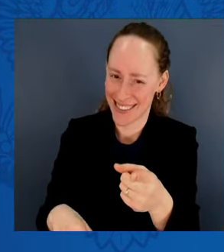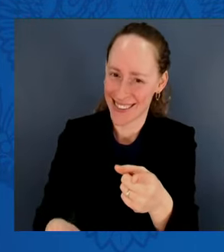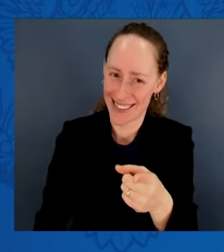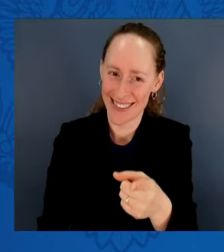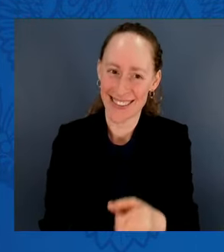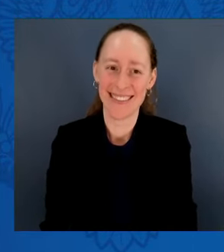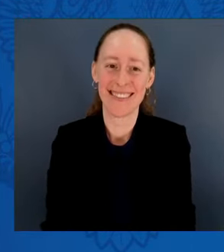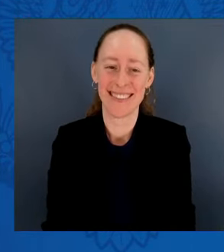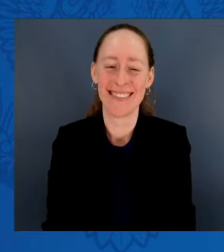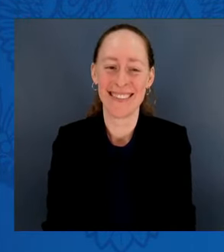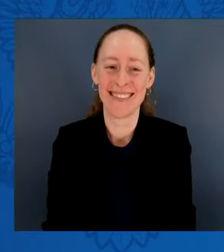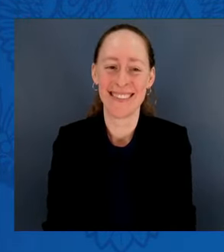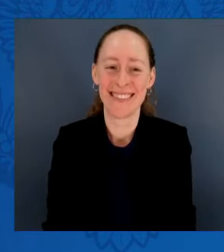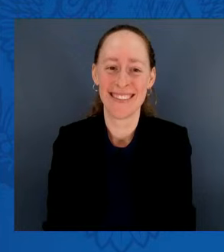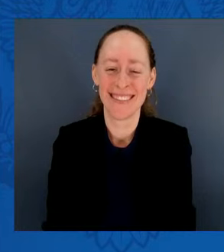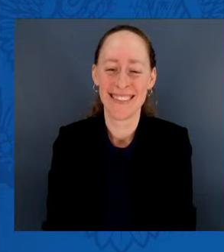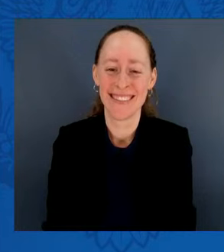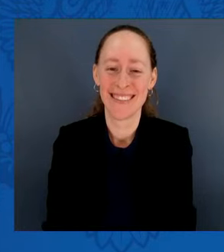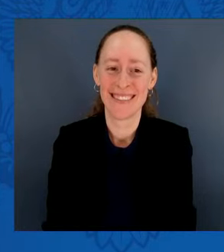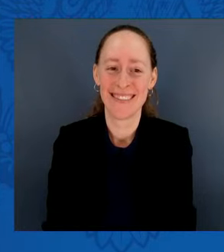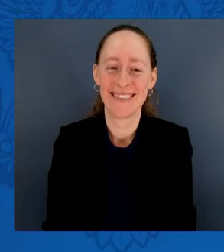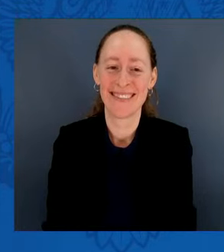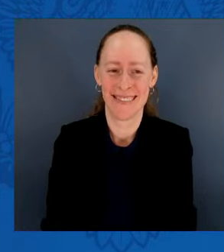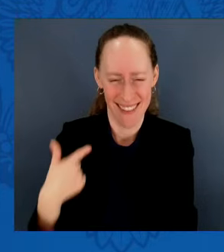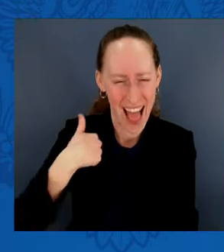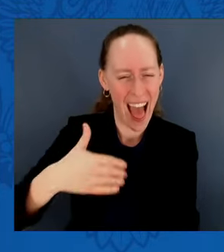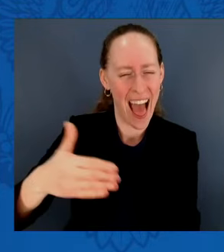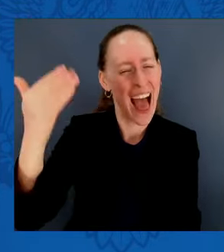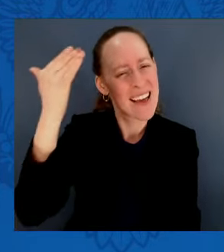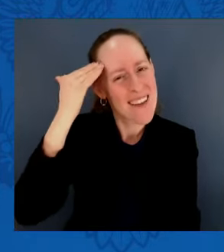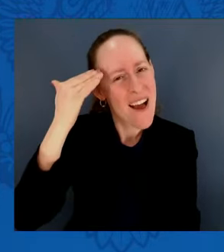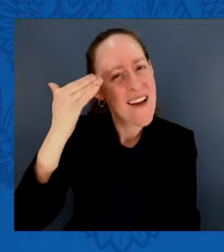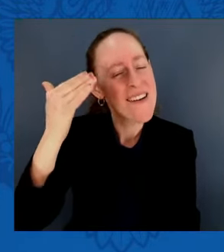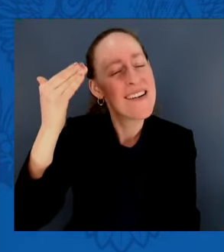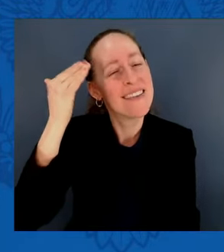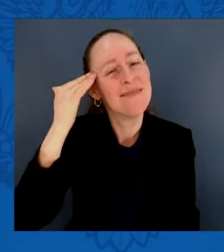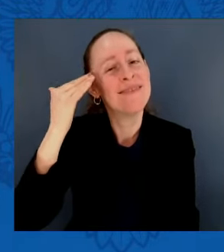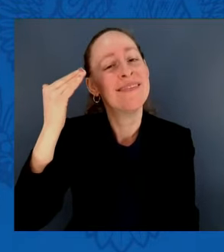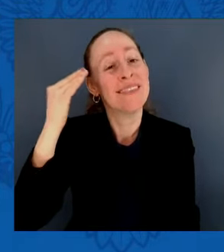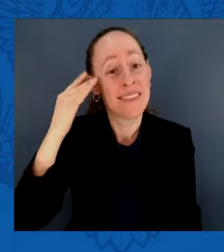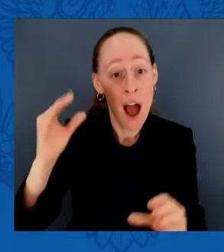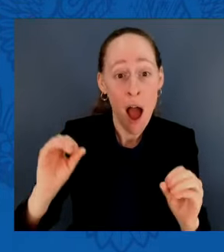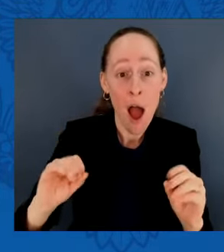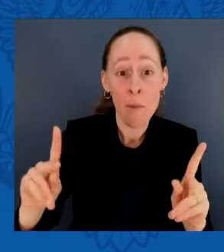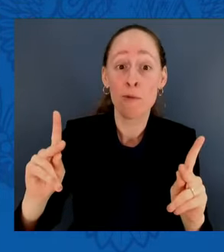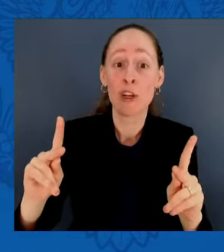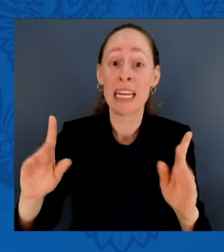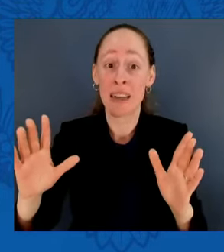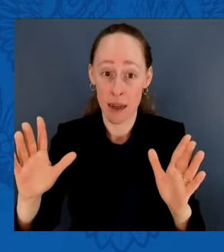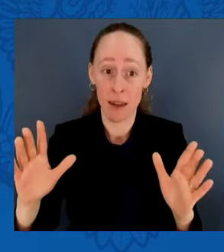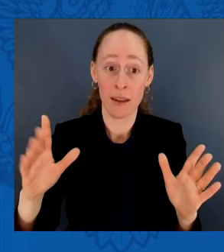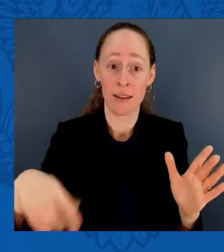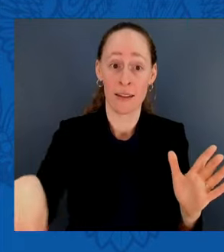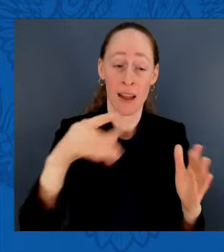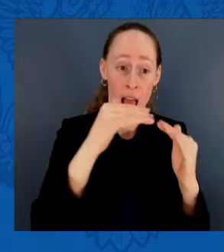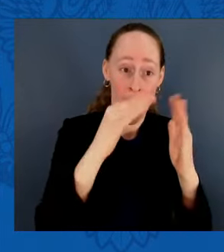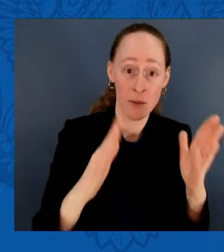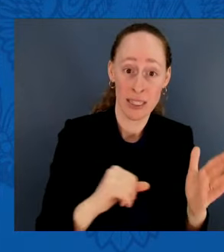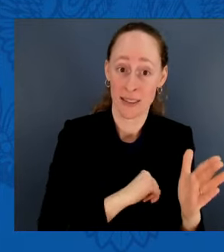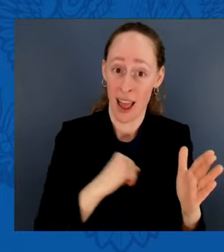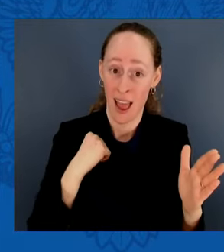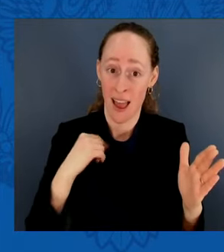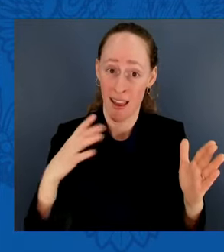I believe that given the opportunity for a majority in the House and Senate would endorse the bill as well, a majority right now.